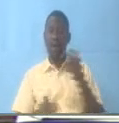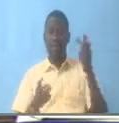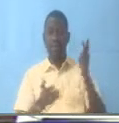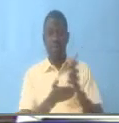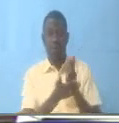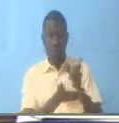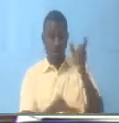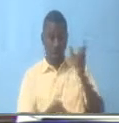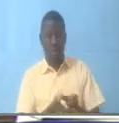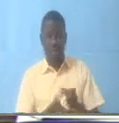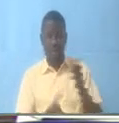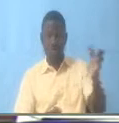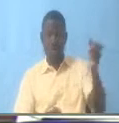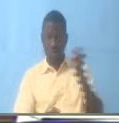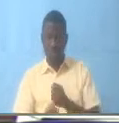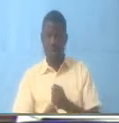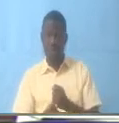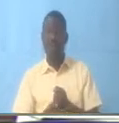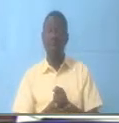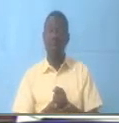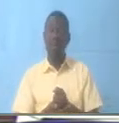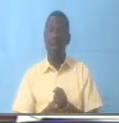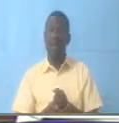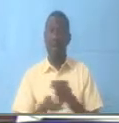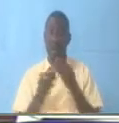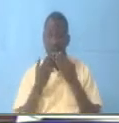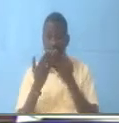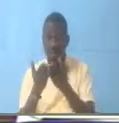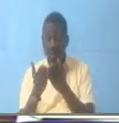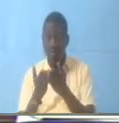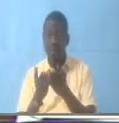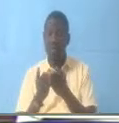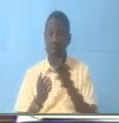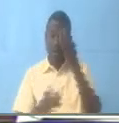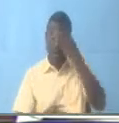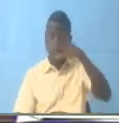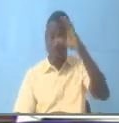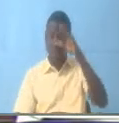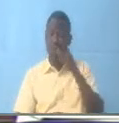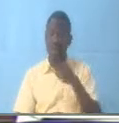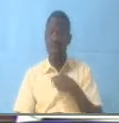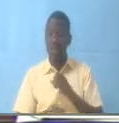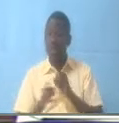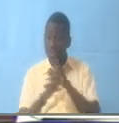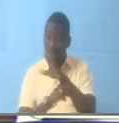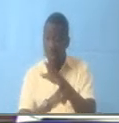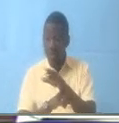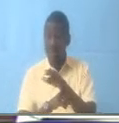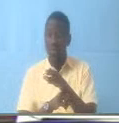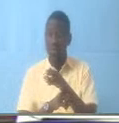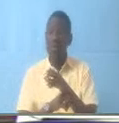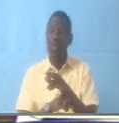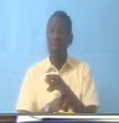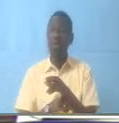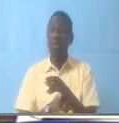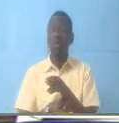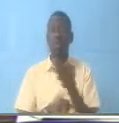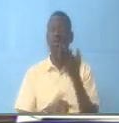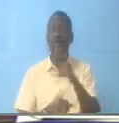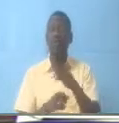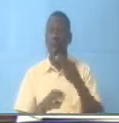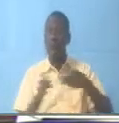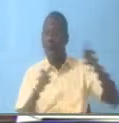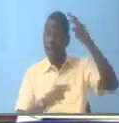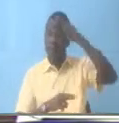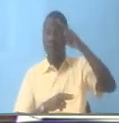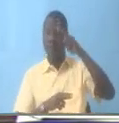and inform the commission that the orders to shoot came from above. waxoon nga rek bu yàggul nii rek ne amoon ngeen ay